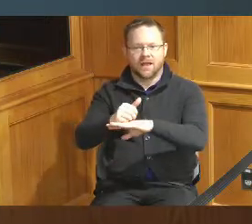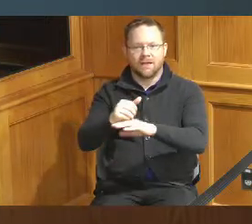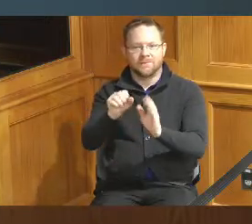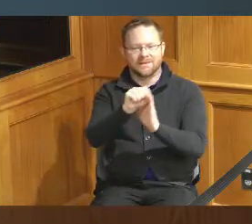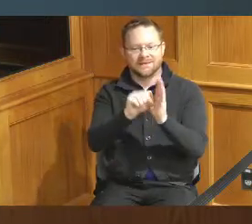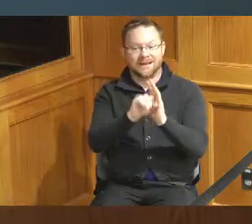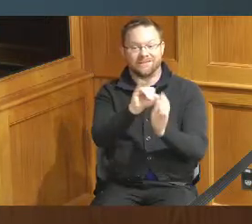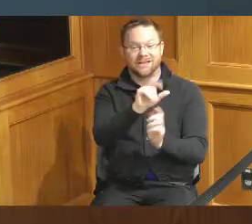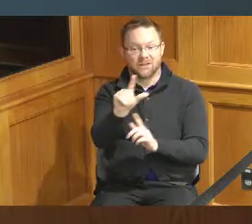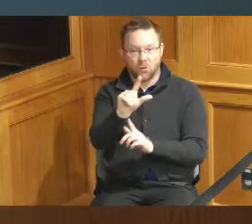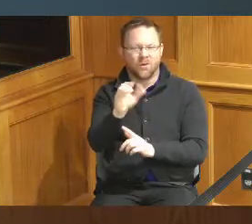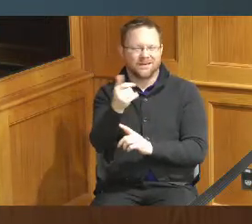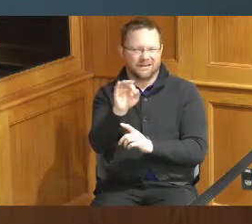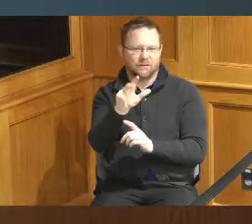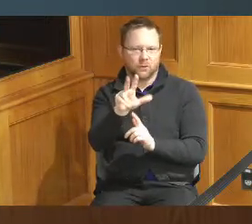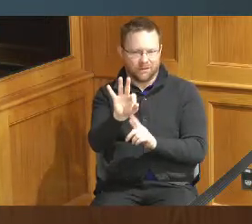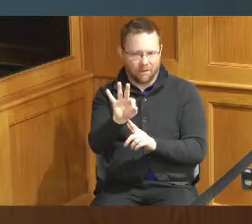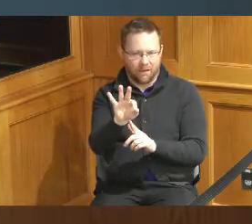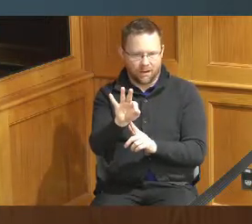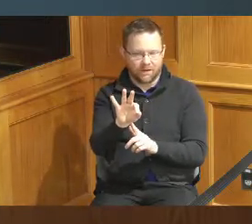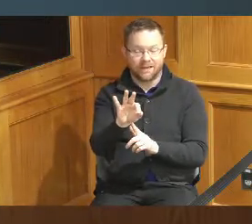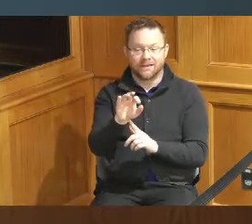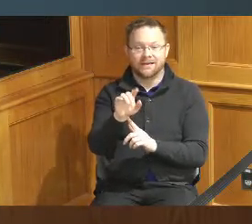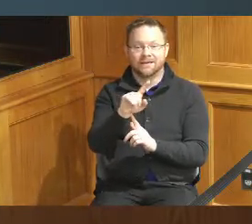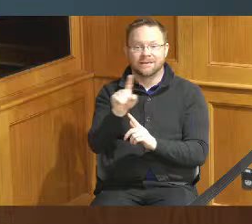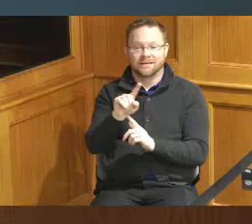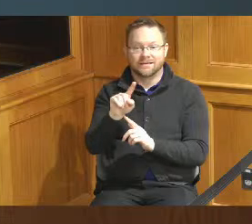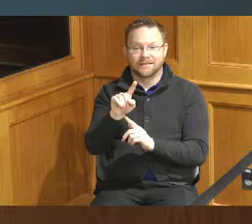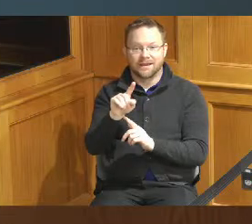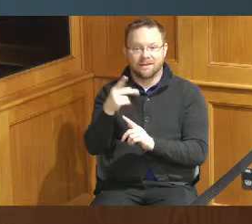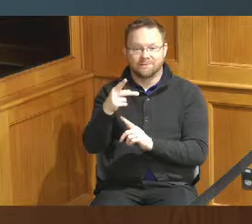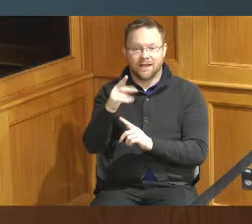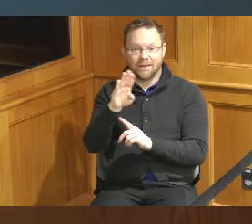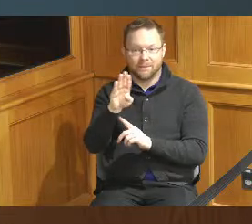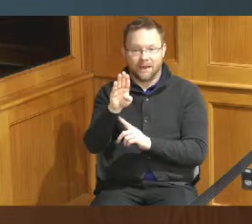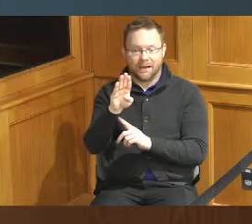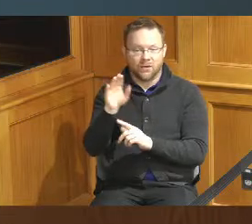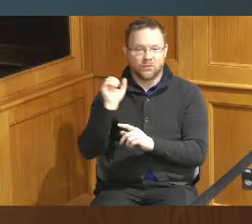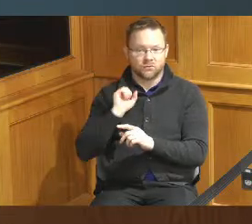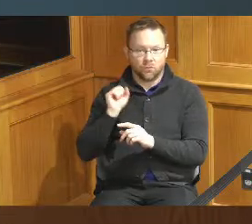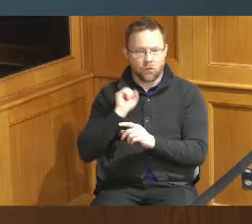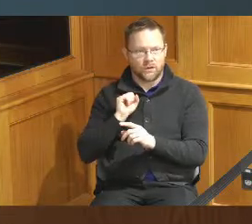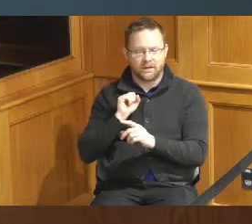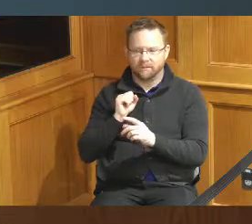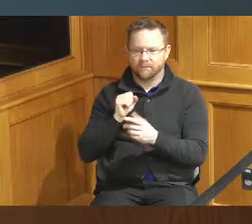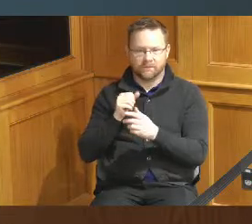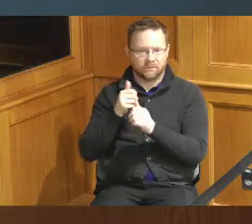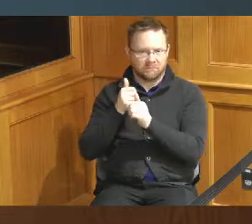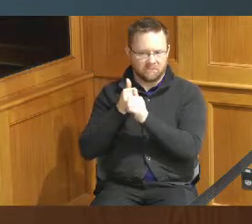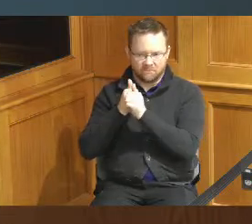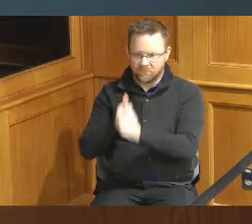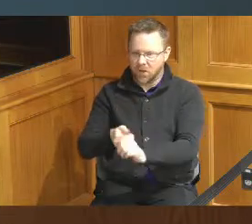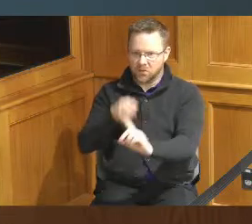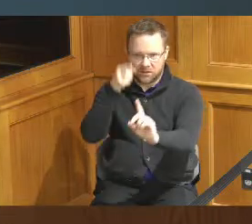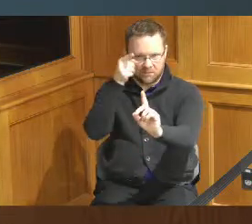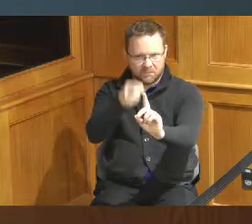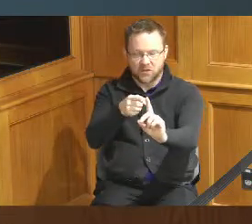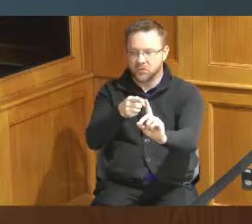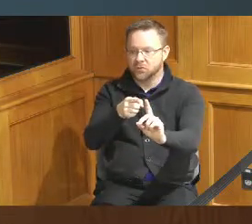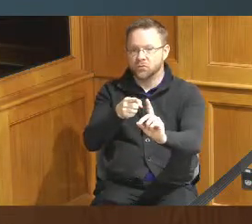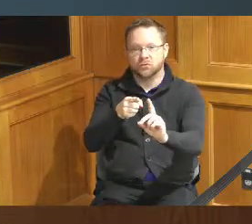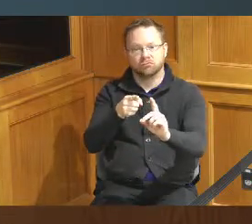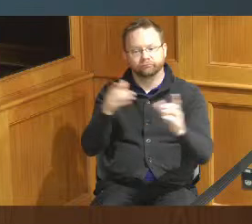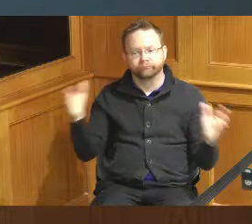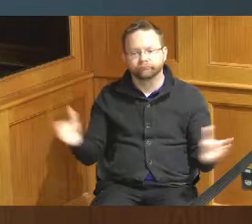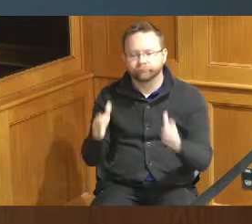in 1939. Zeta Phi Beta Sorority Incorporated lives by its mission statement to foster the ideas of